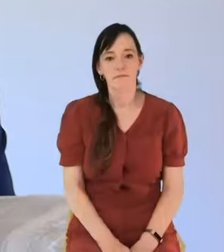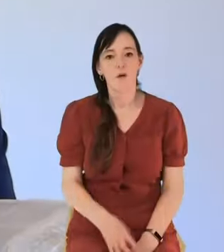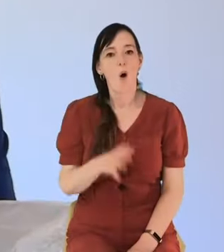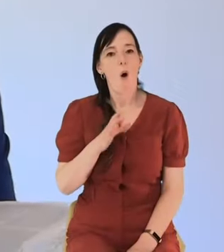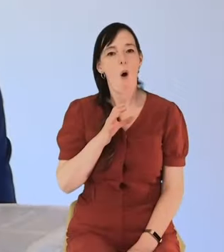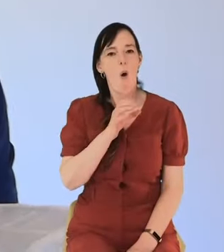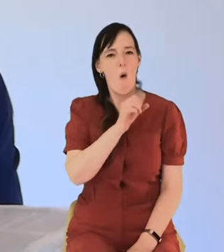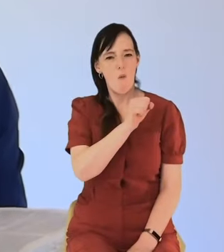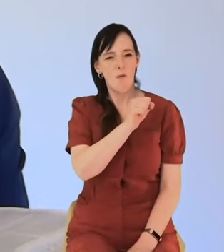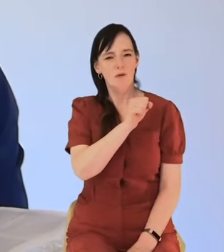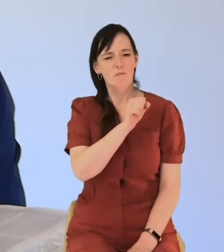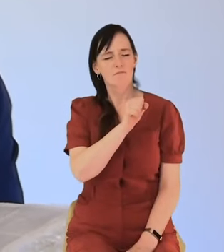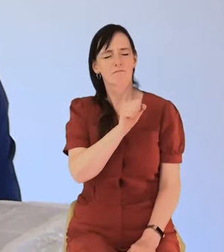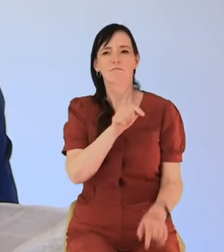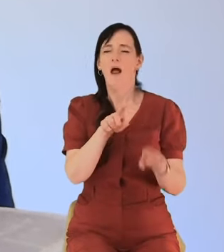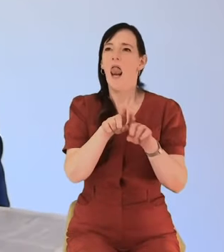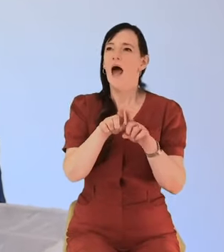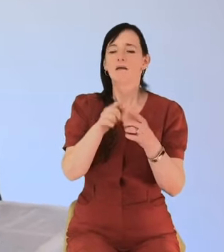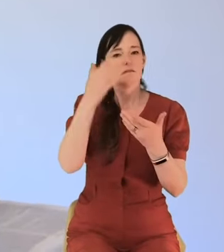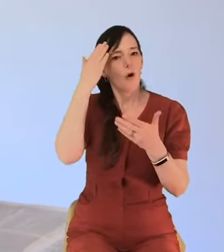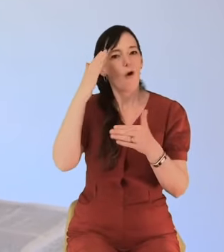Hope is like a holiday.